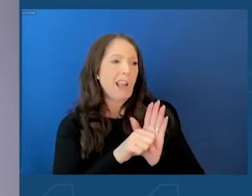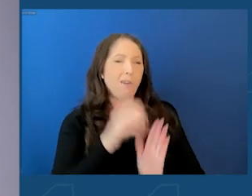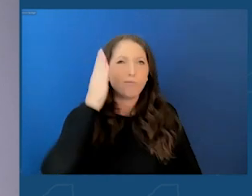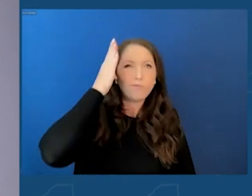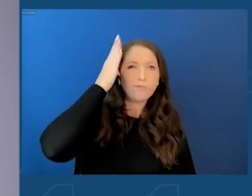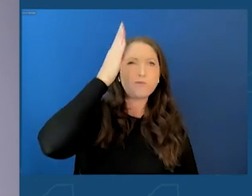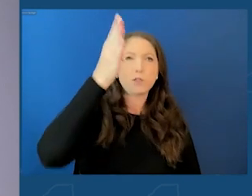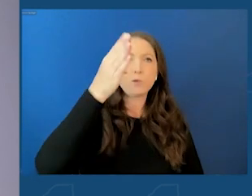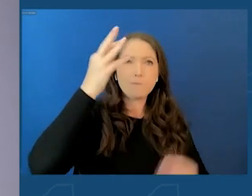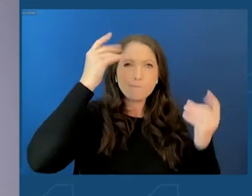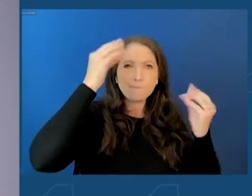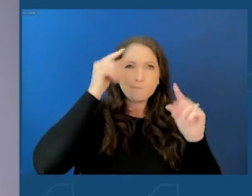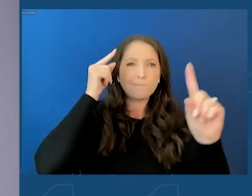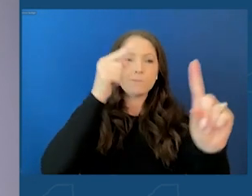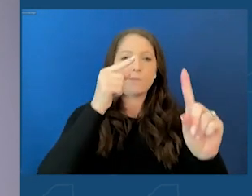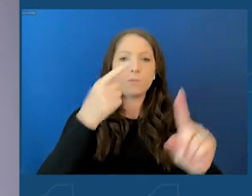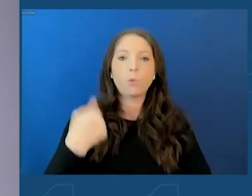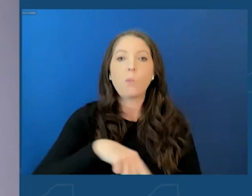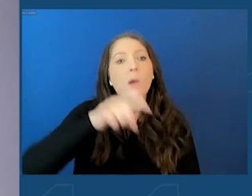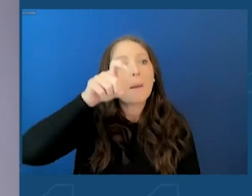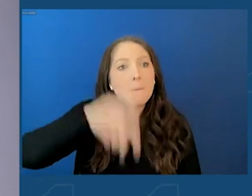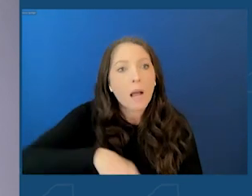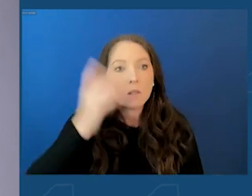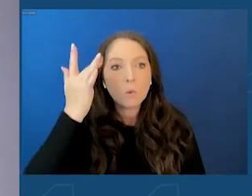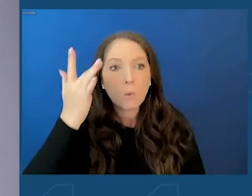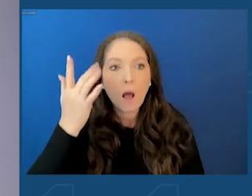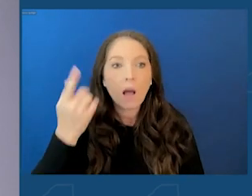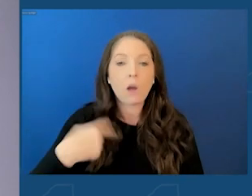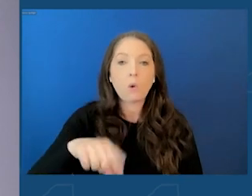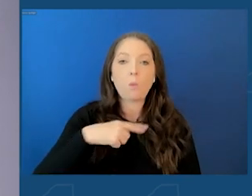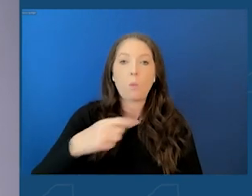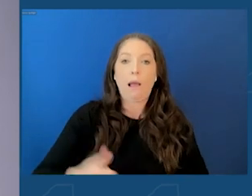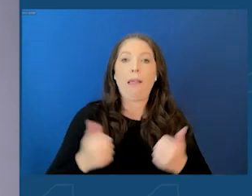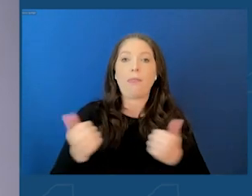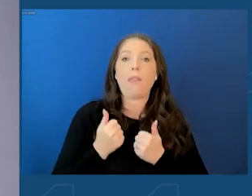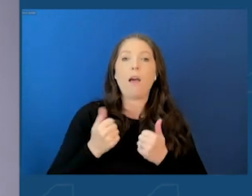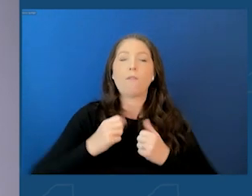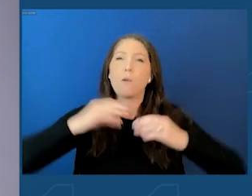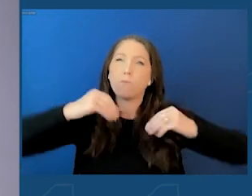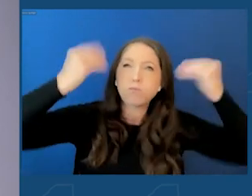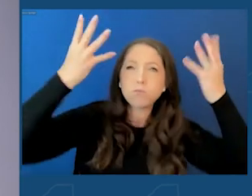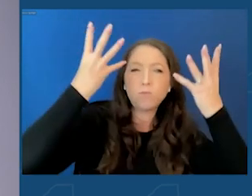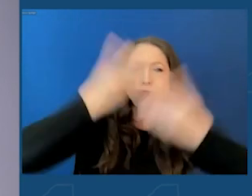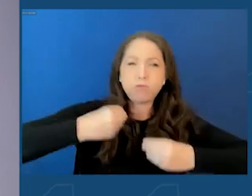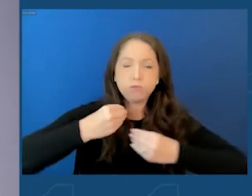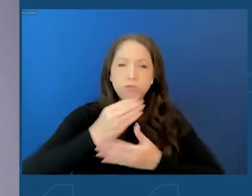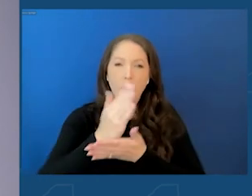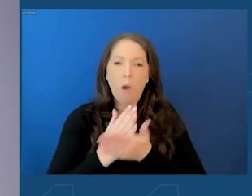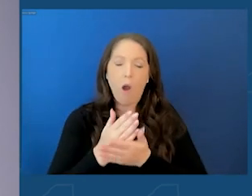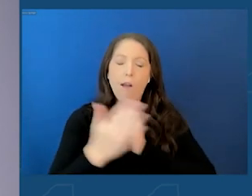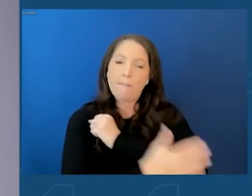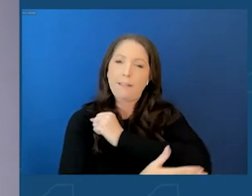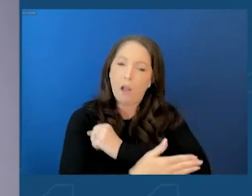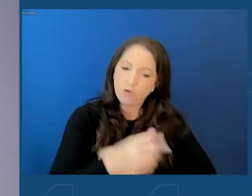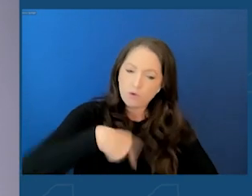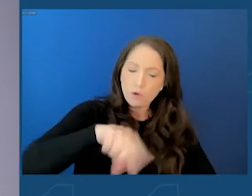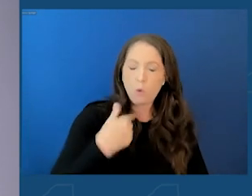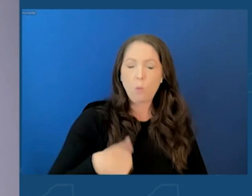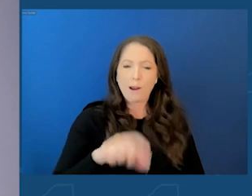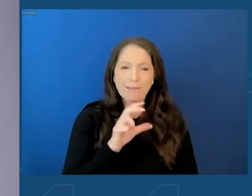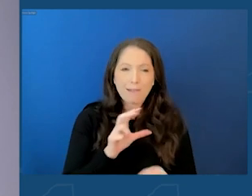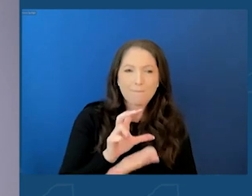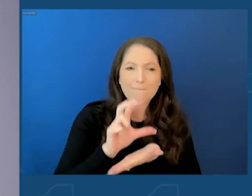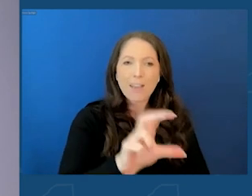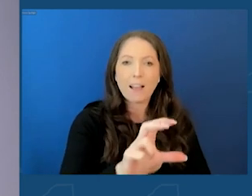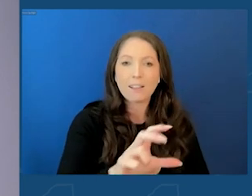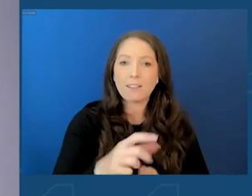we have to be, because we live in a drop-dead gorgeous part of the country, and we're investing in keeping it that way," she said. And to that I